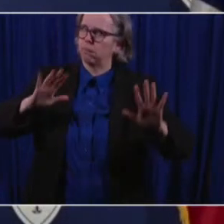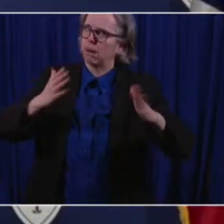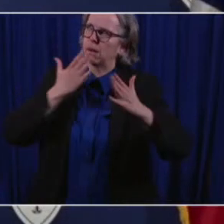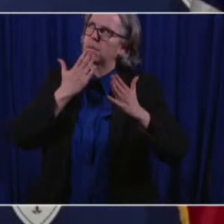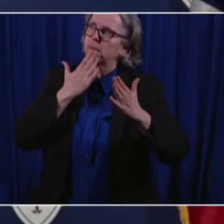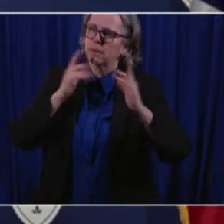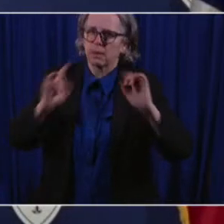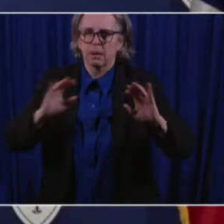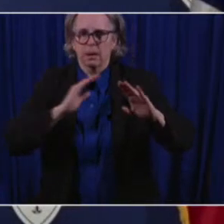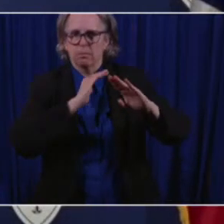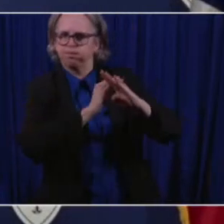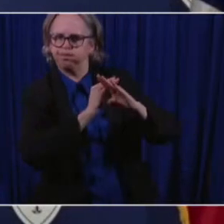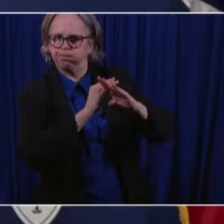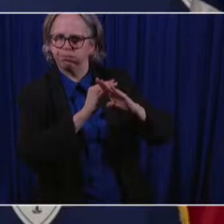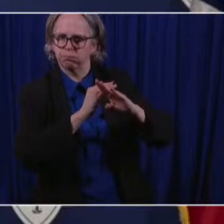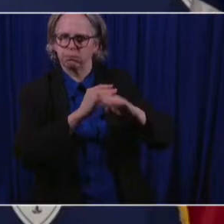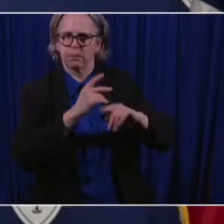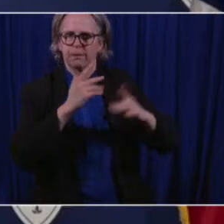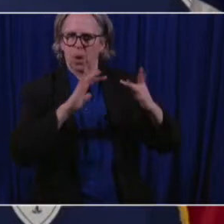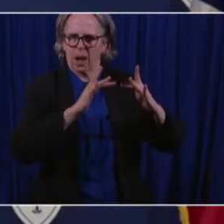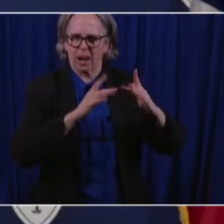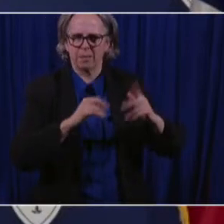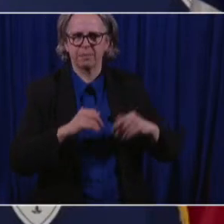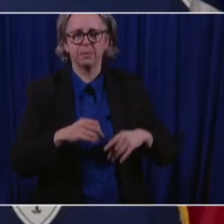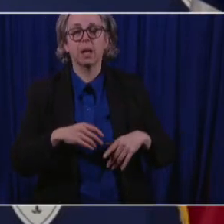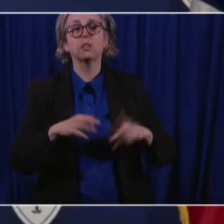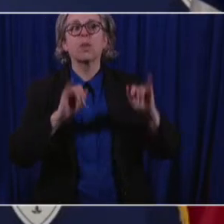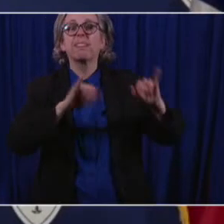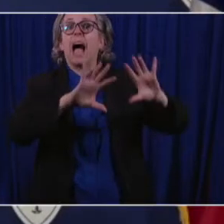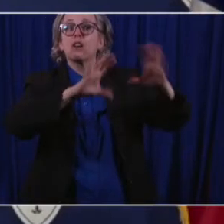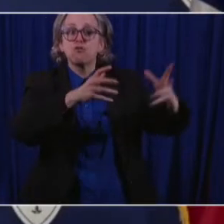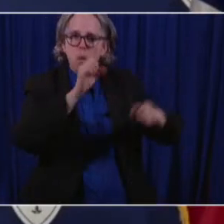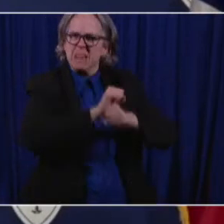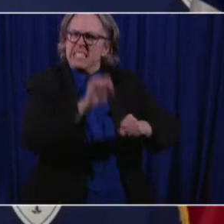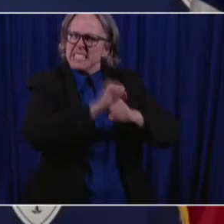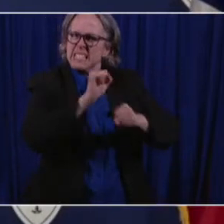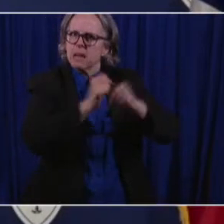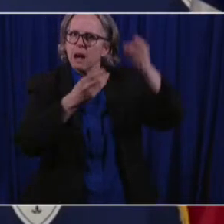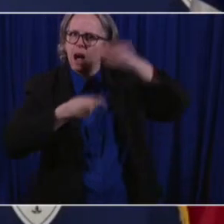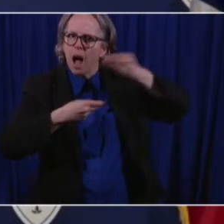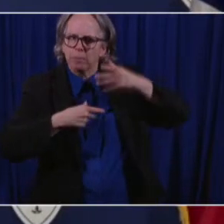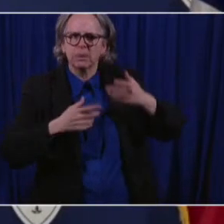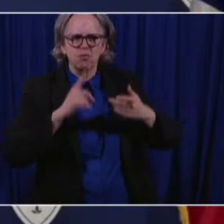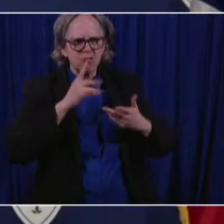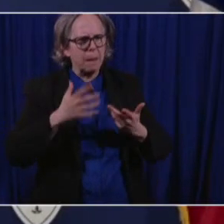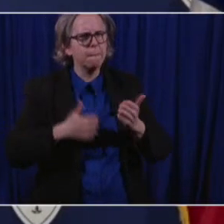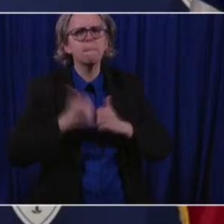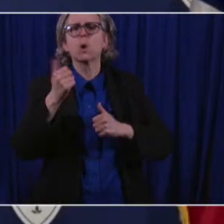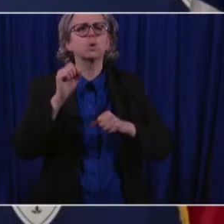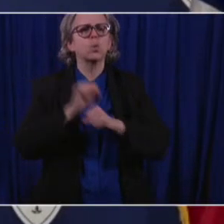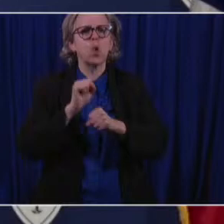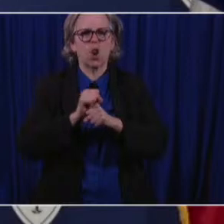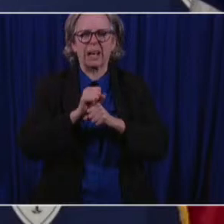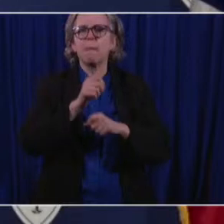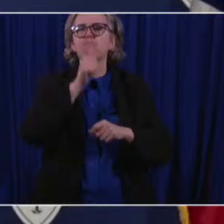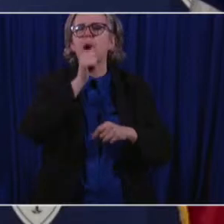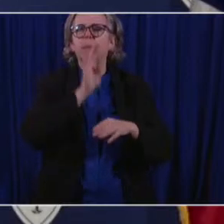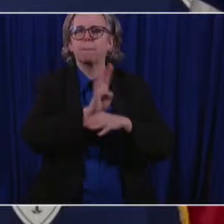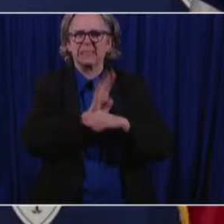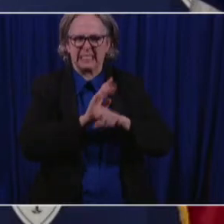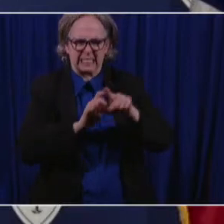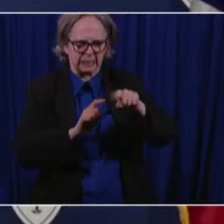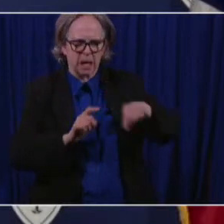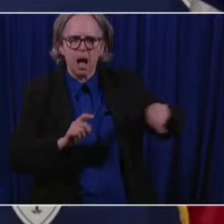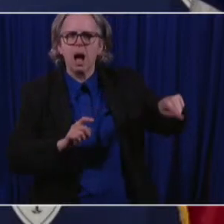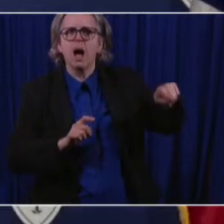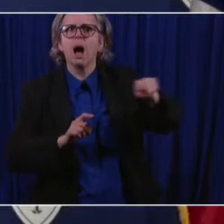updates from this group. These are people primarily from the private sector who we brought in, and they're doing a